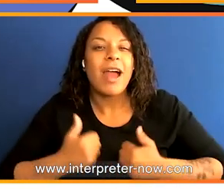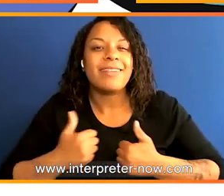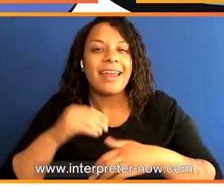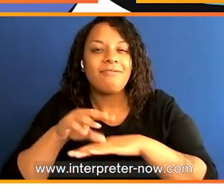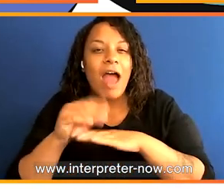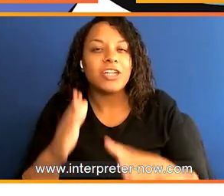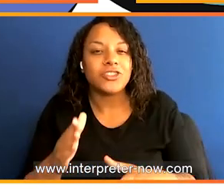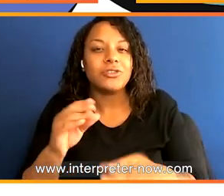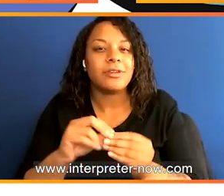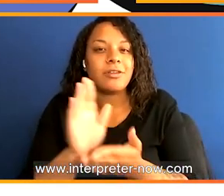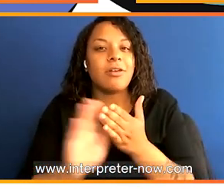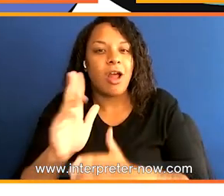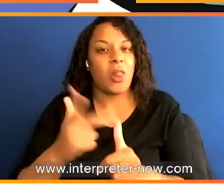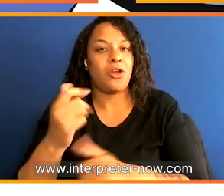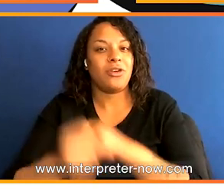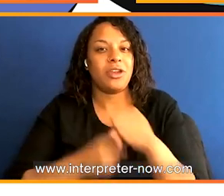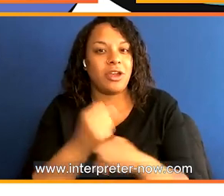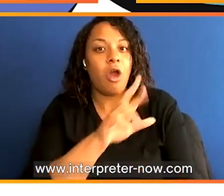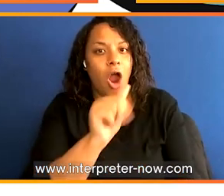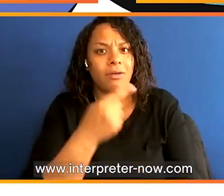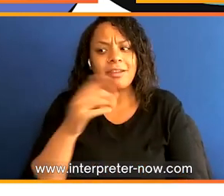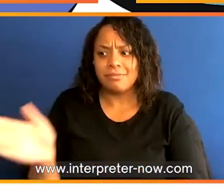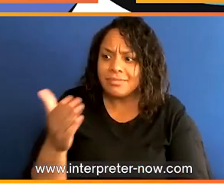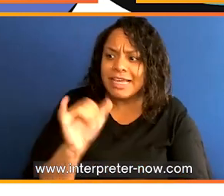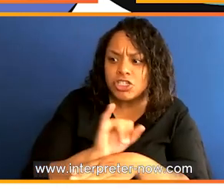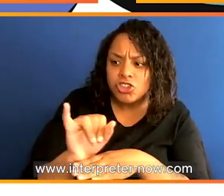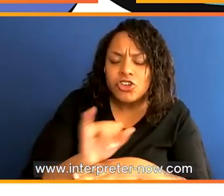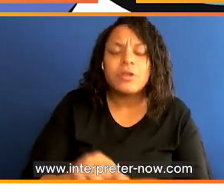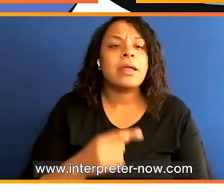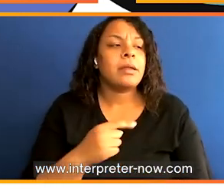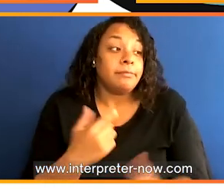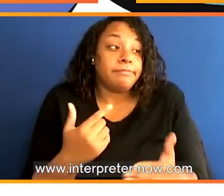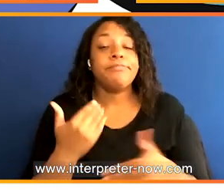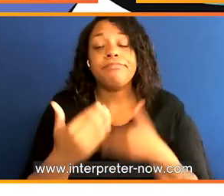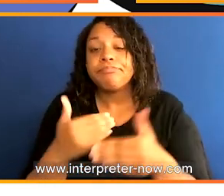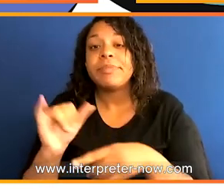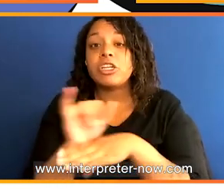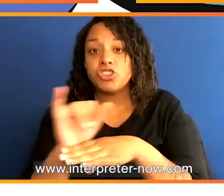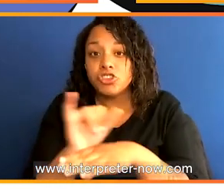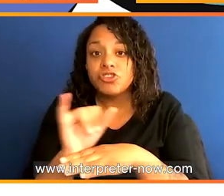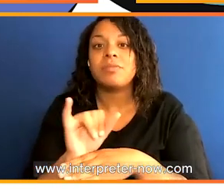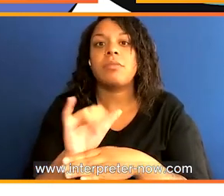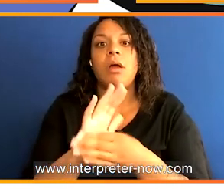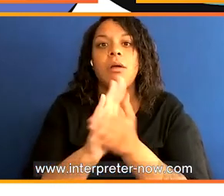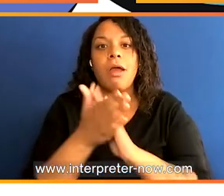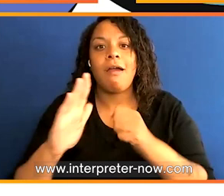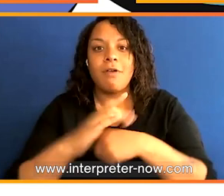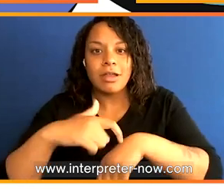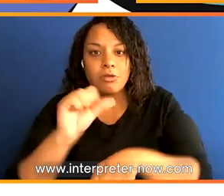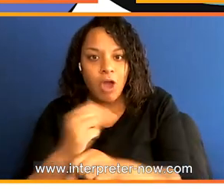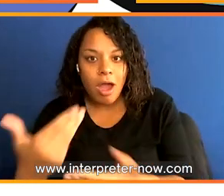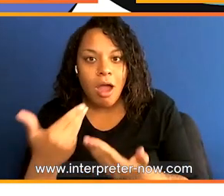third year in college. And one of the RAs said, you should get an internship. So I ended up getting an internship, which then turned into a full-time job